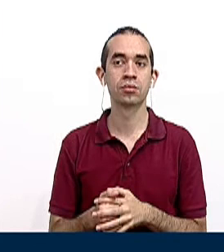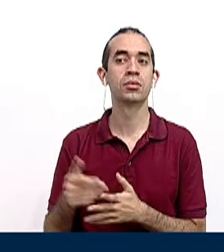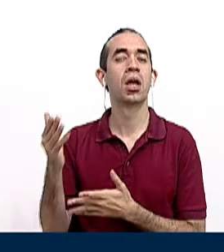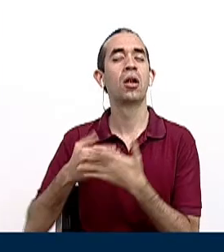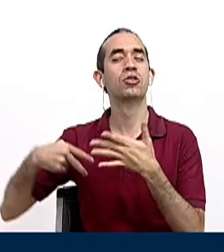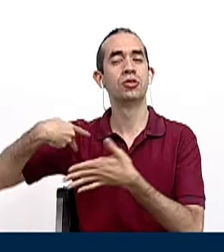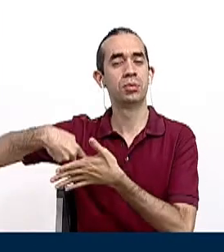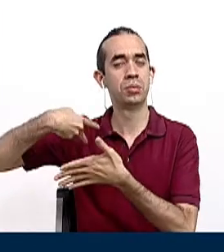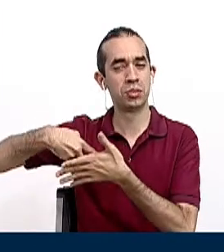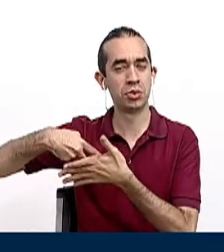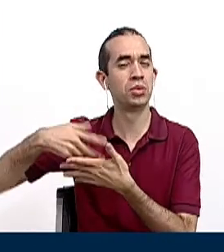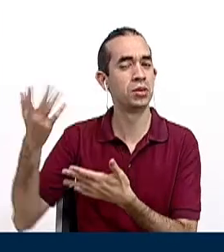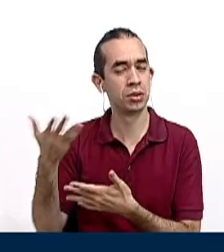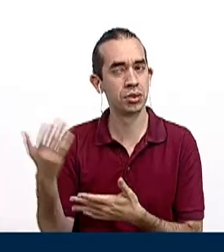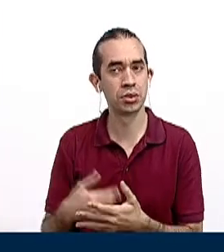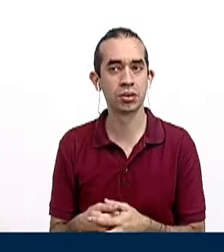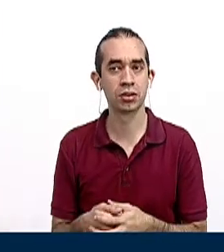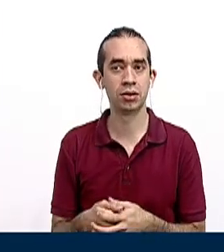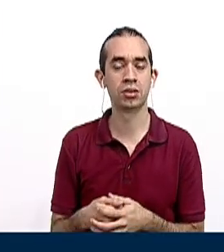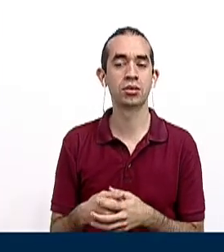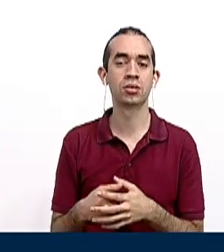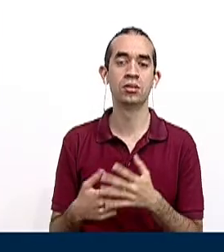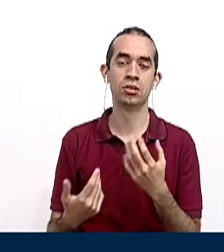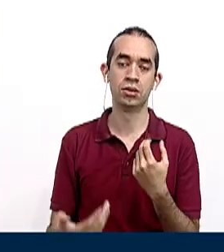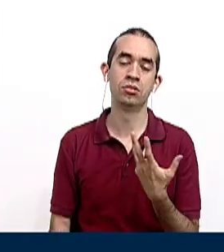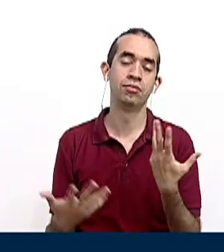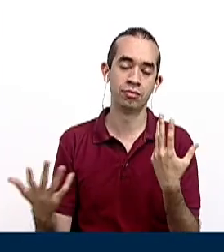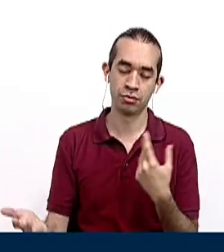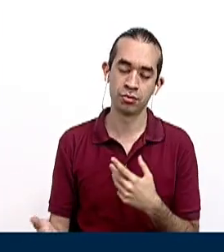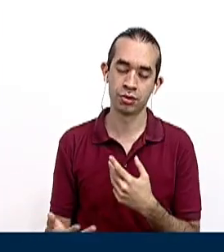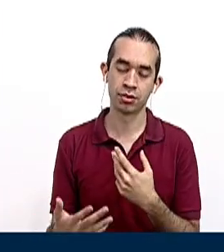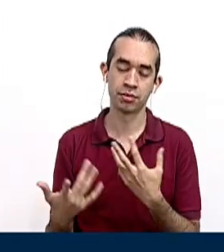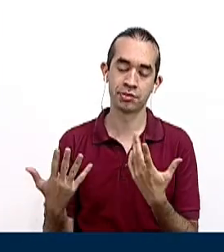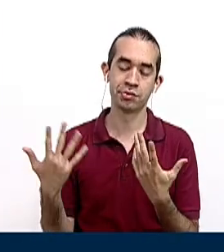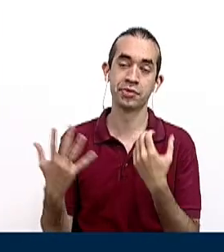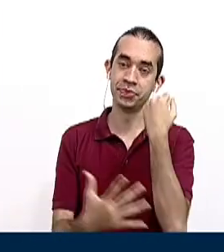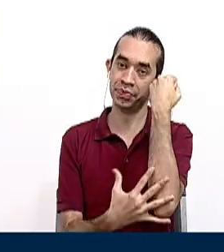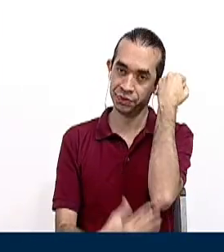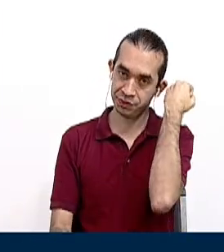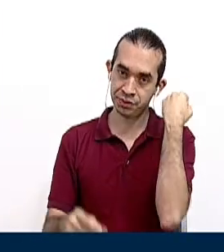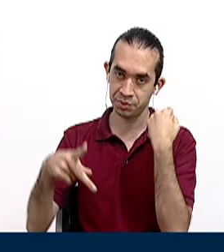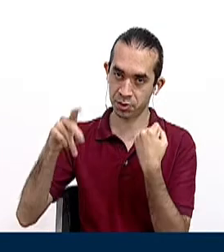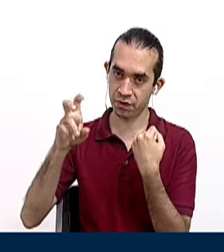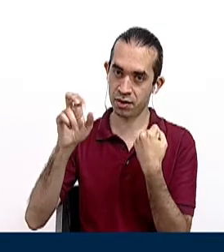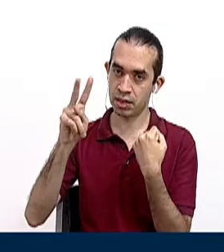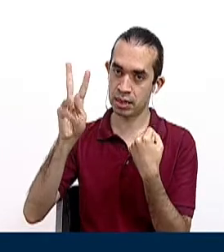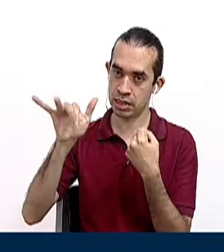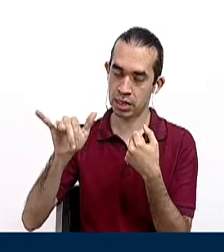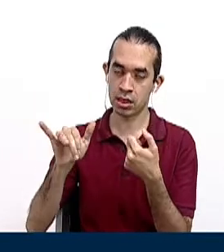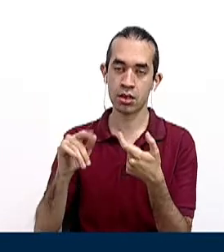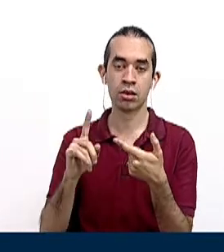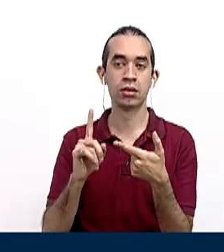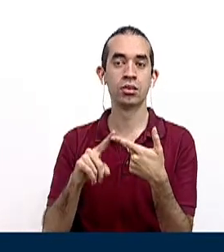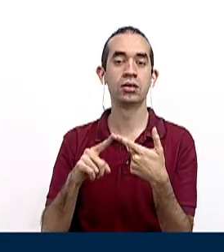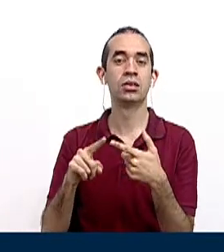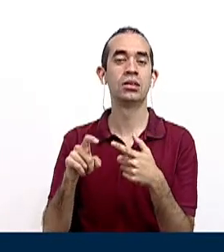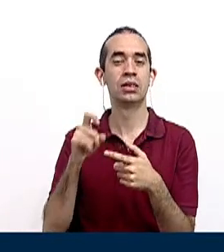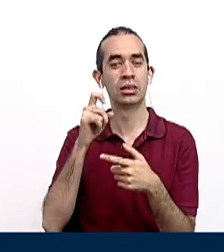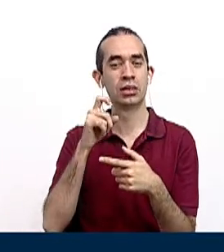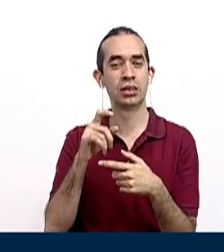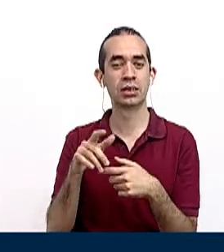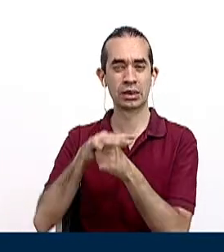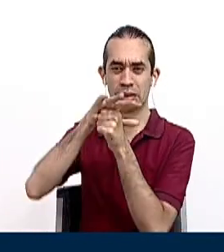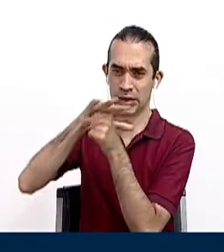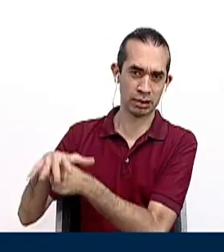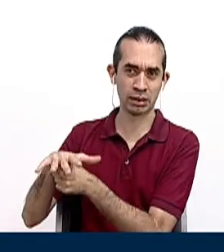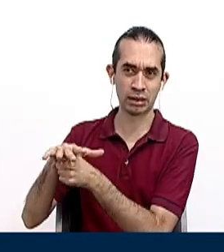the obstacles? She had to go under poverty, and then she experienced some sexism at the